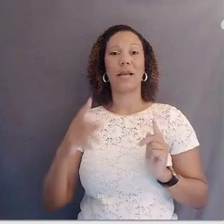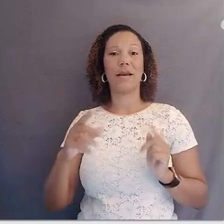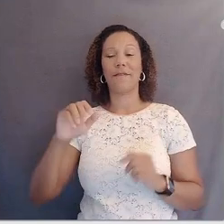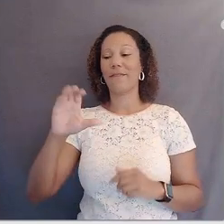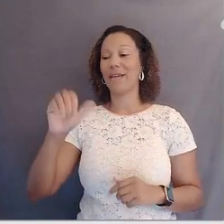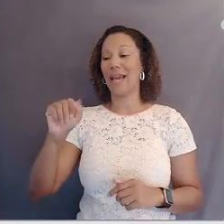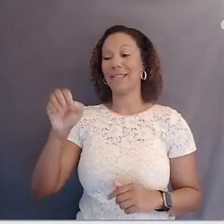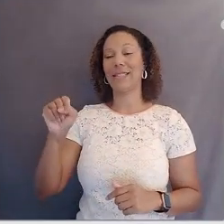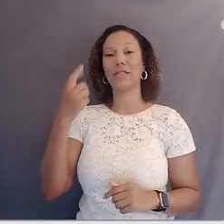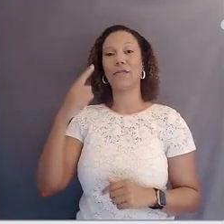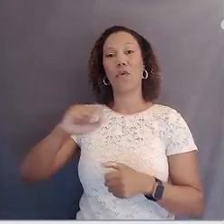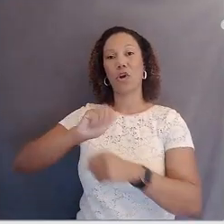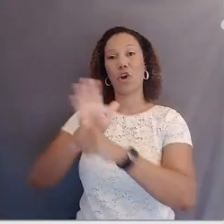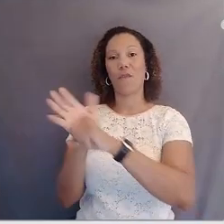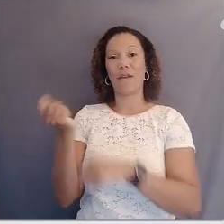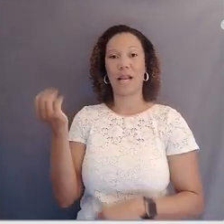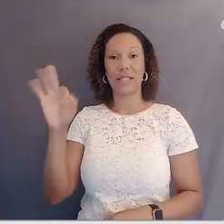the county is now at